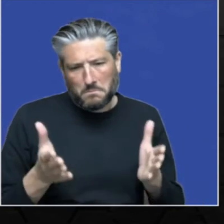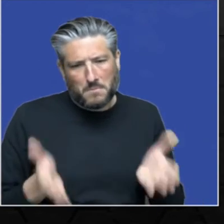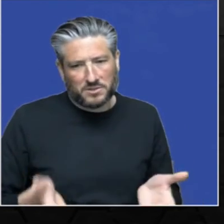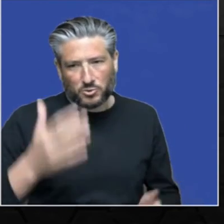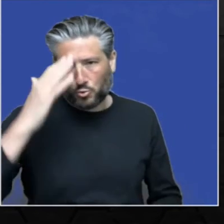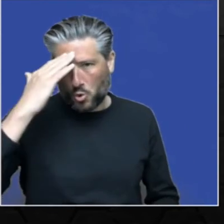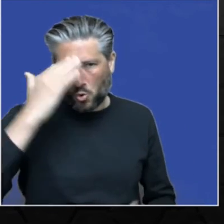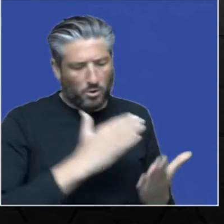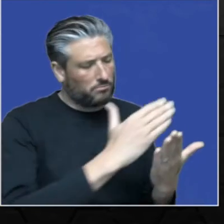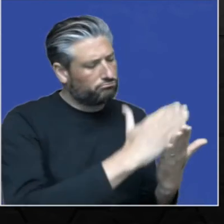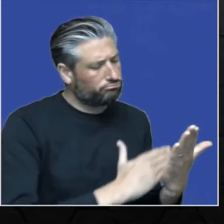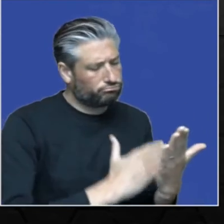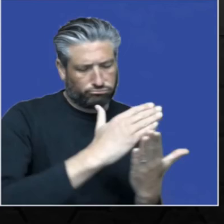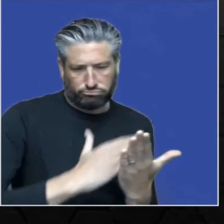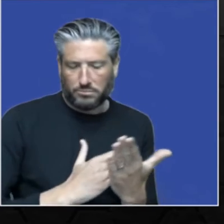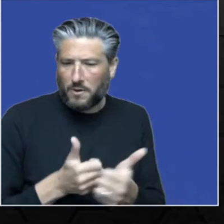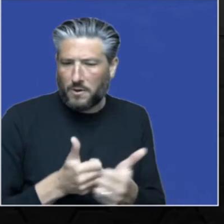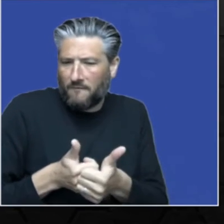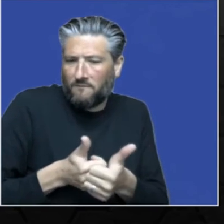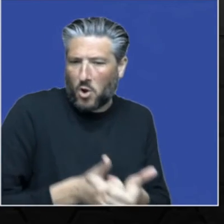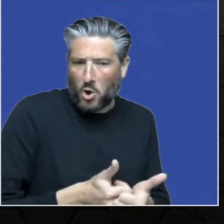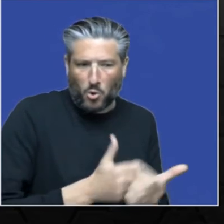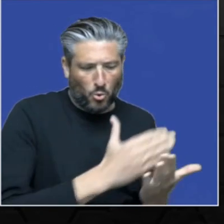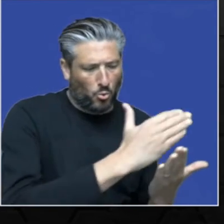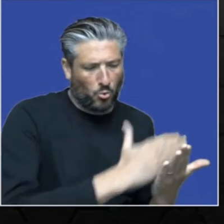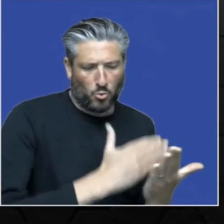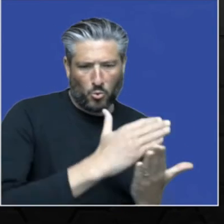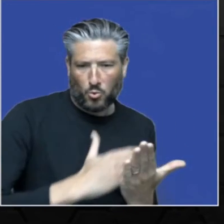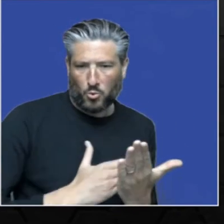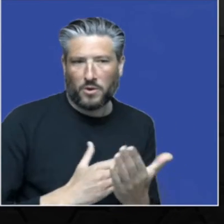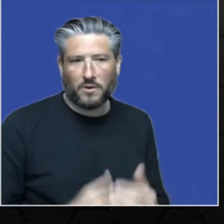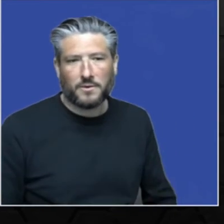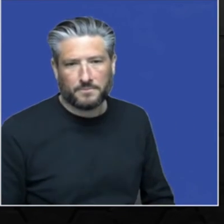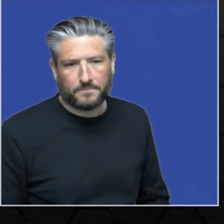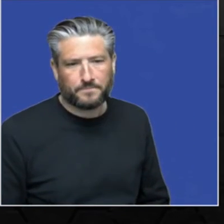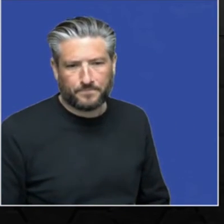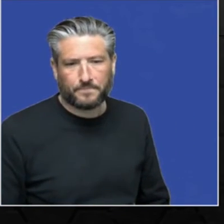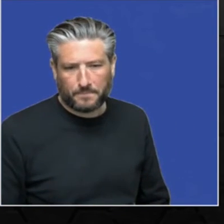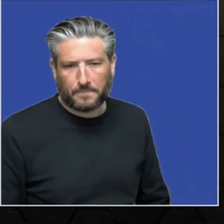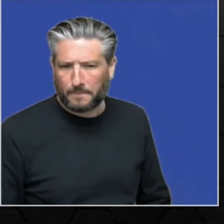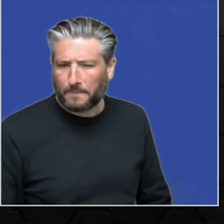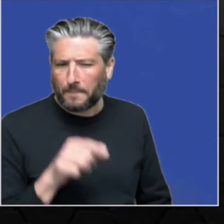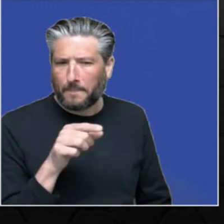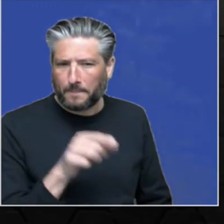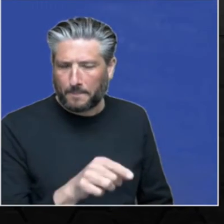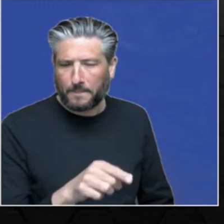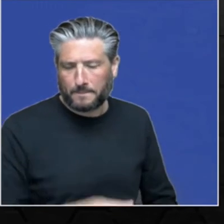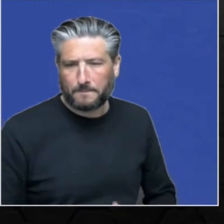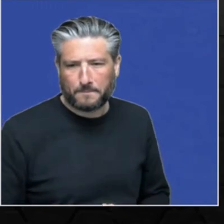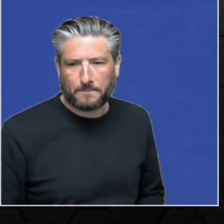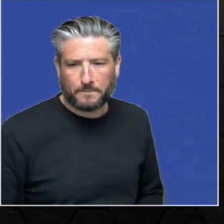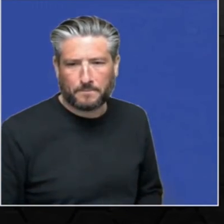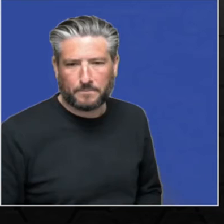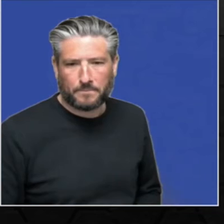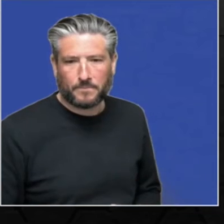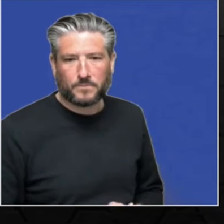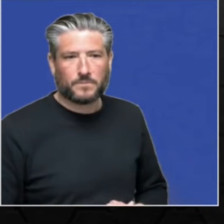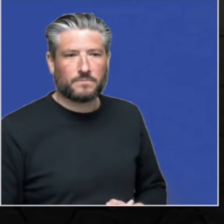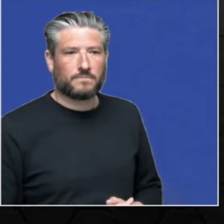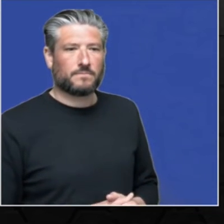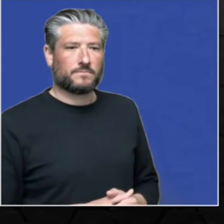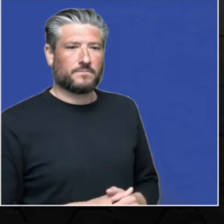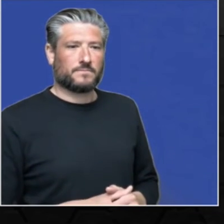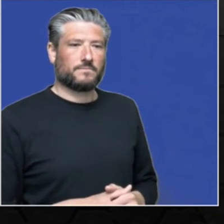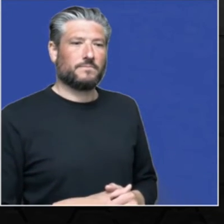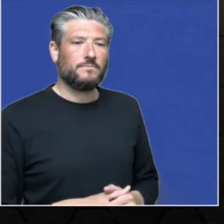what they should follow. I think that's the main difference. And of course, the platform is better for a beginner